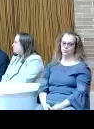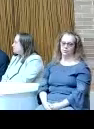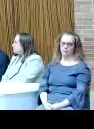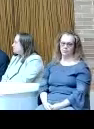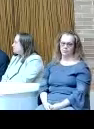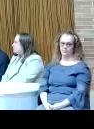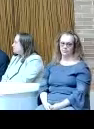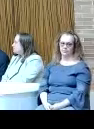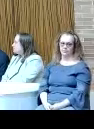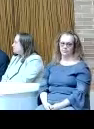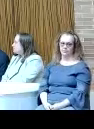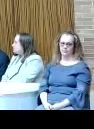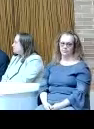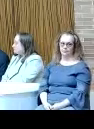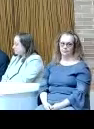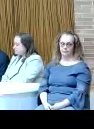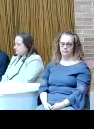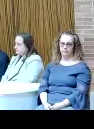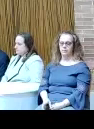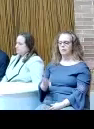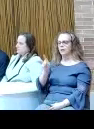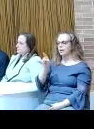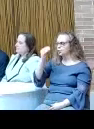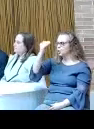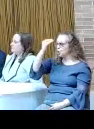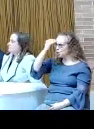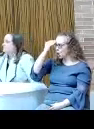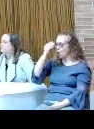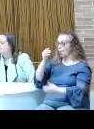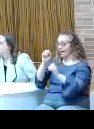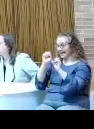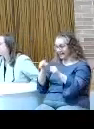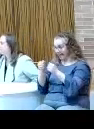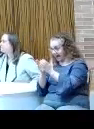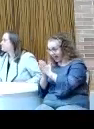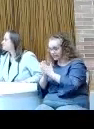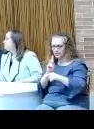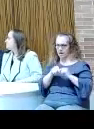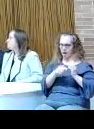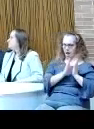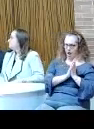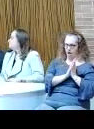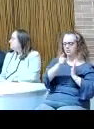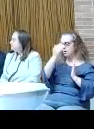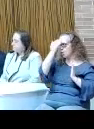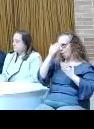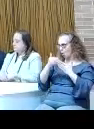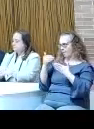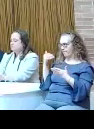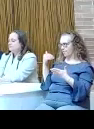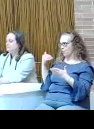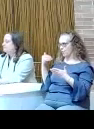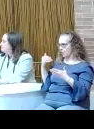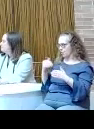it know what you can and cannot ask your clients to do I know landlords push back we all know